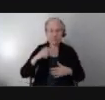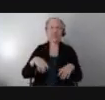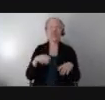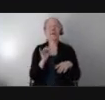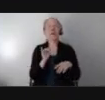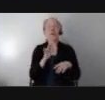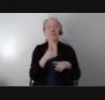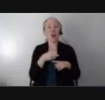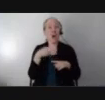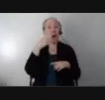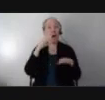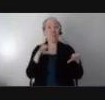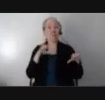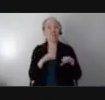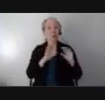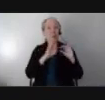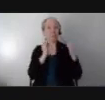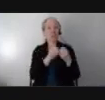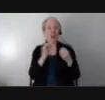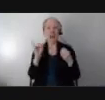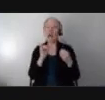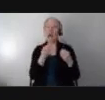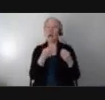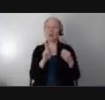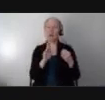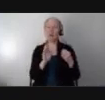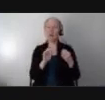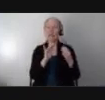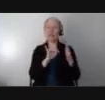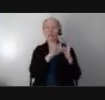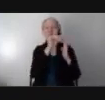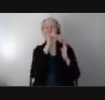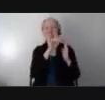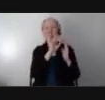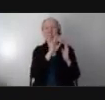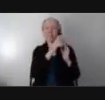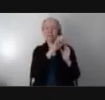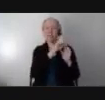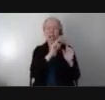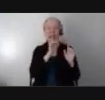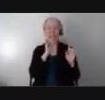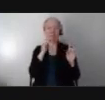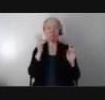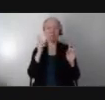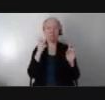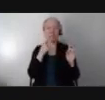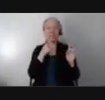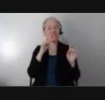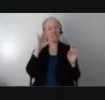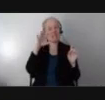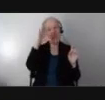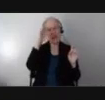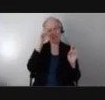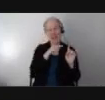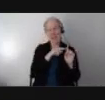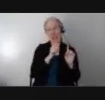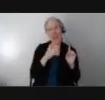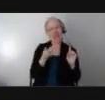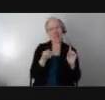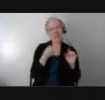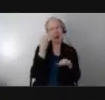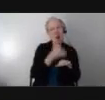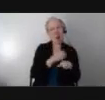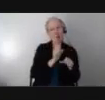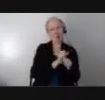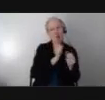high-performing organizations like human spaceflight. If one says that a man can be a little hard to work with, listeners can hear it differently, less